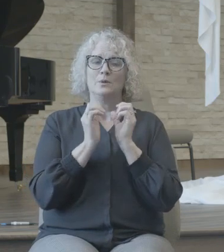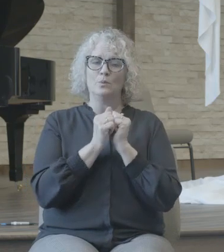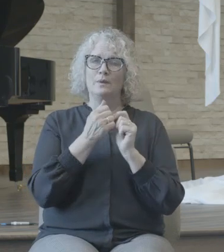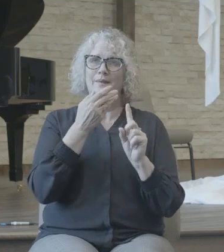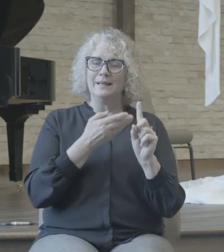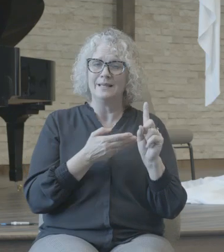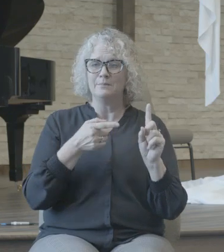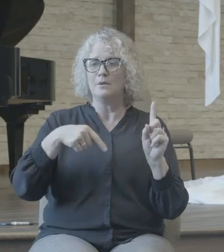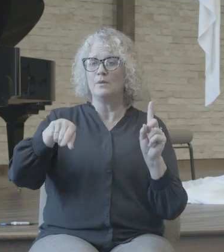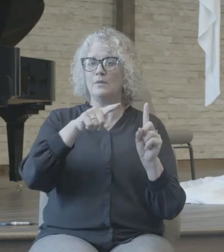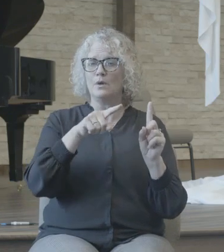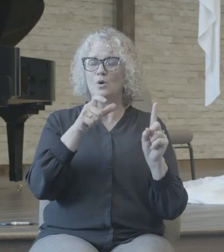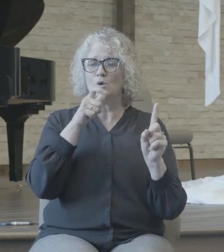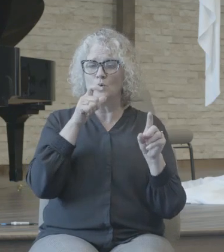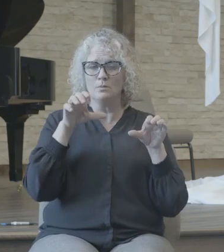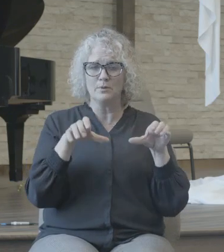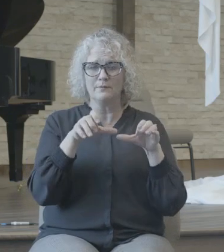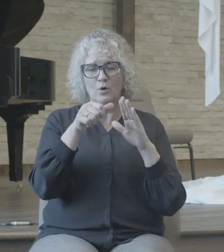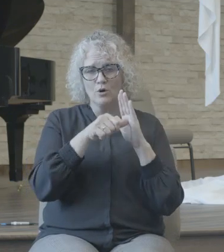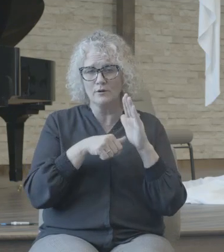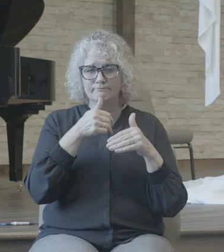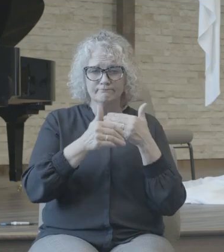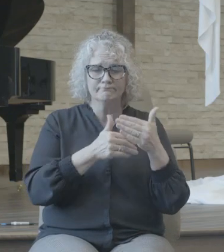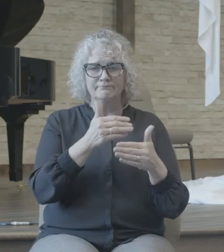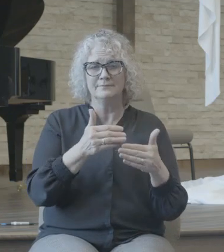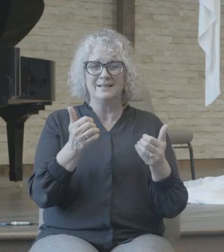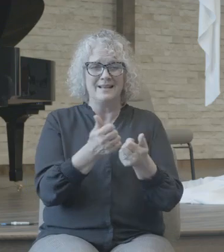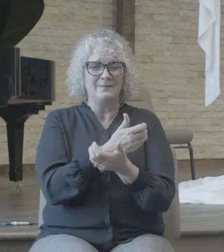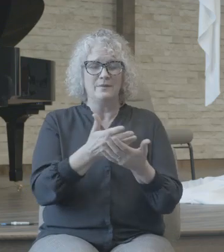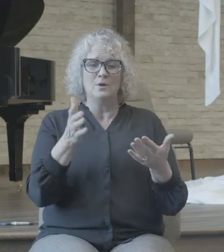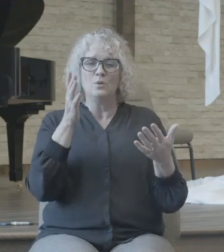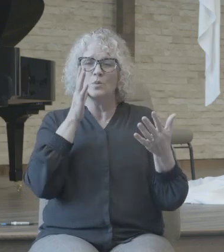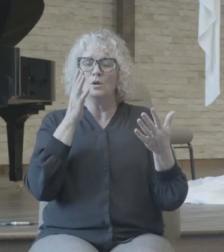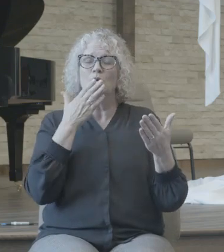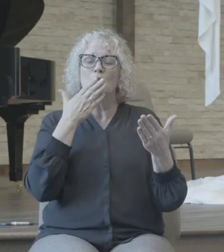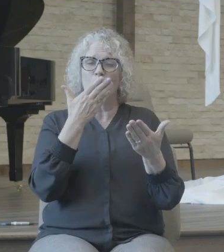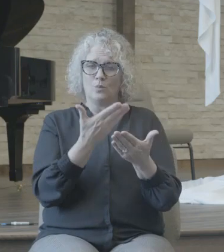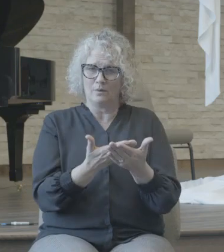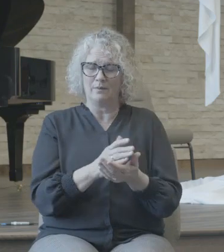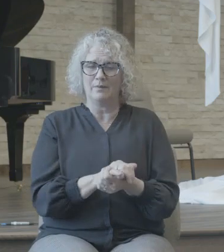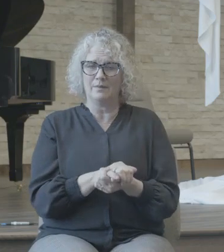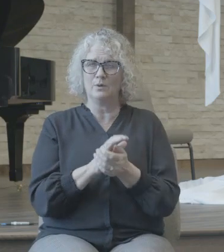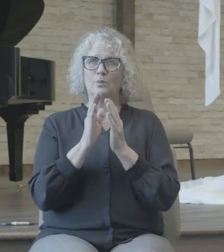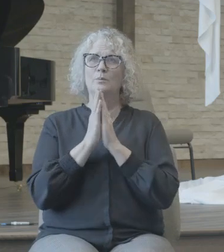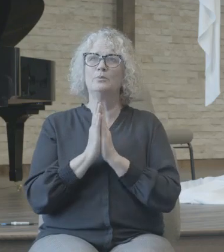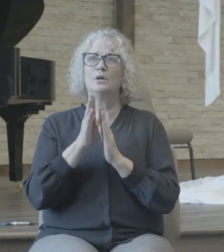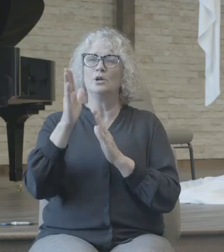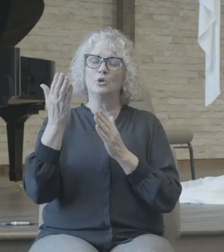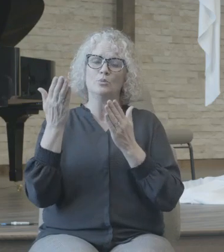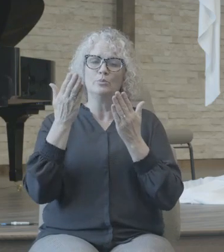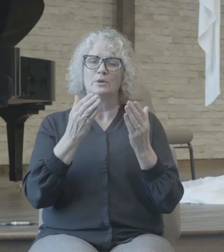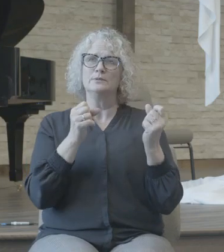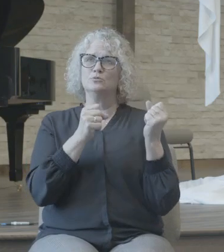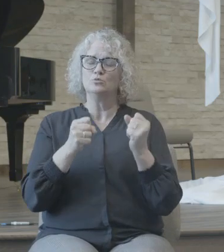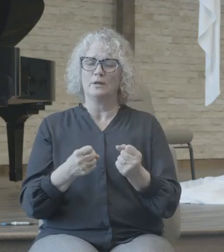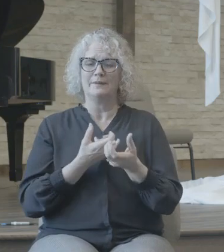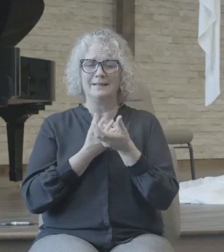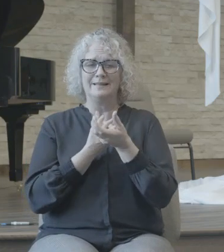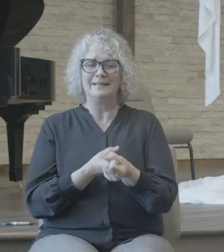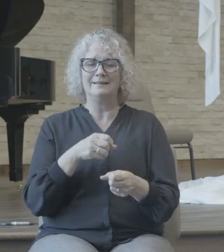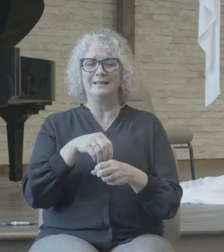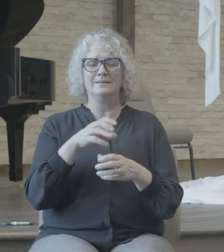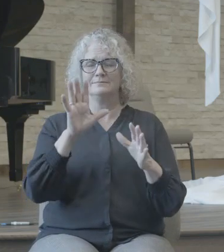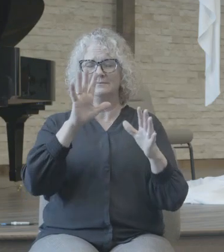those who are performing the procedure, and that everything may go well. We pray that you would bring strength and healing to his